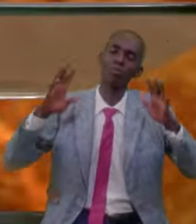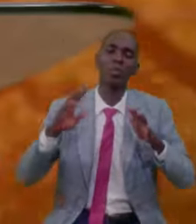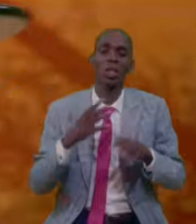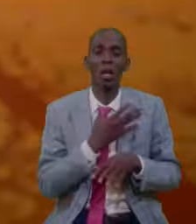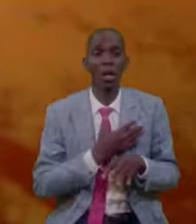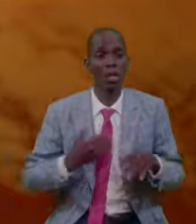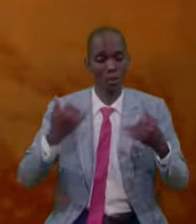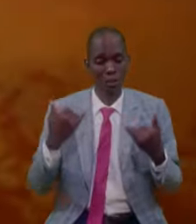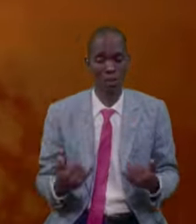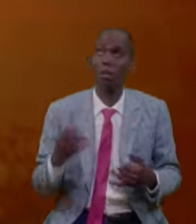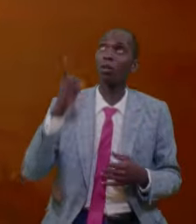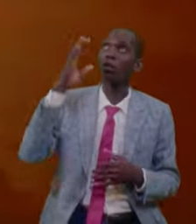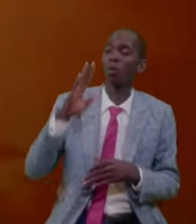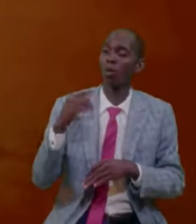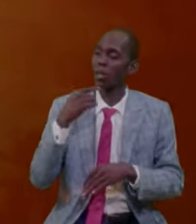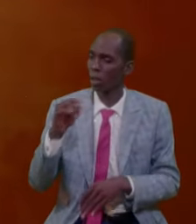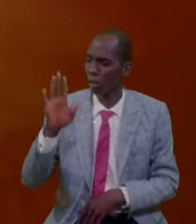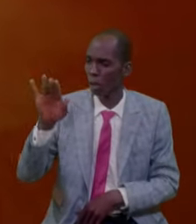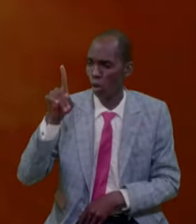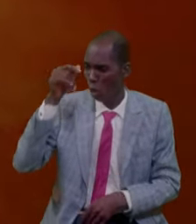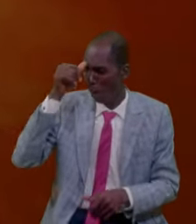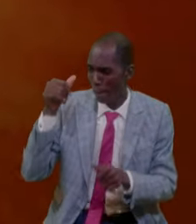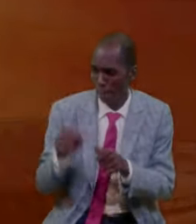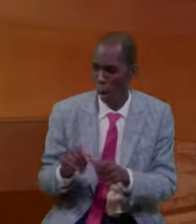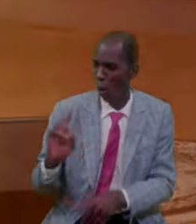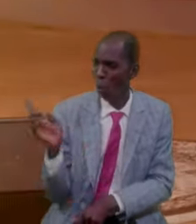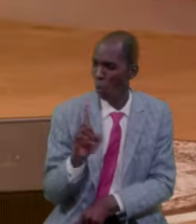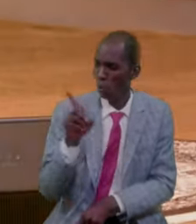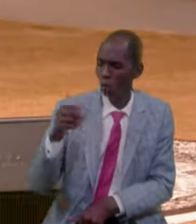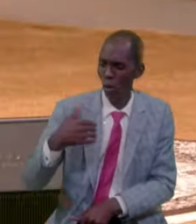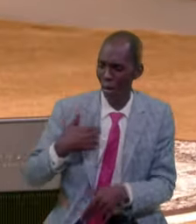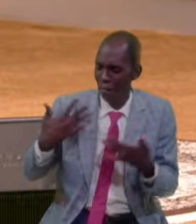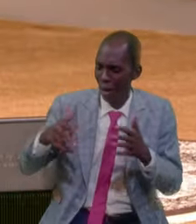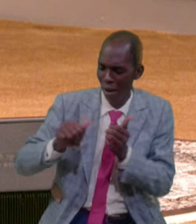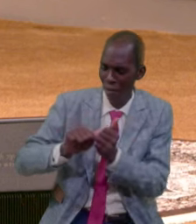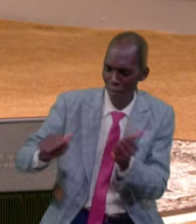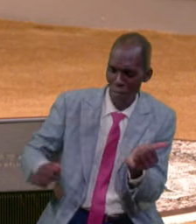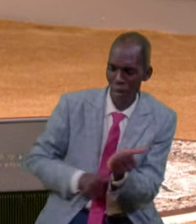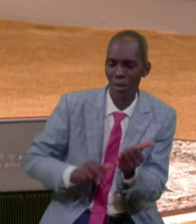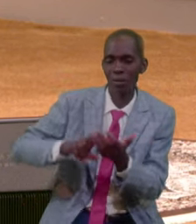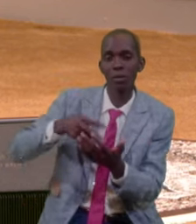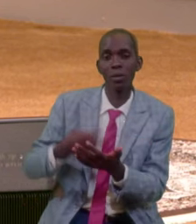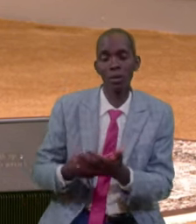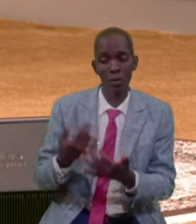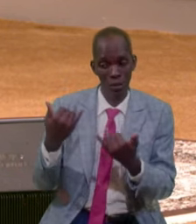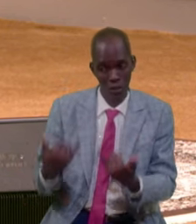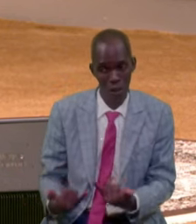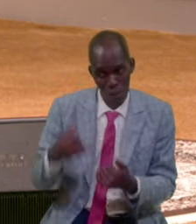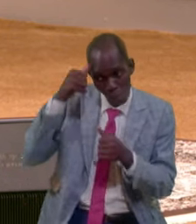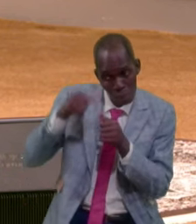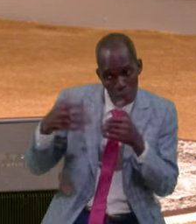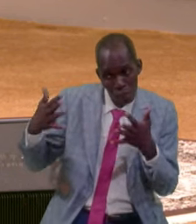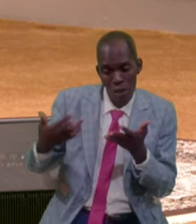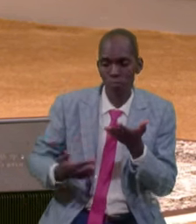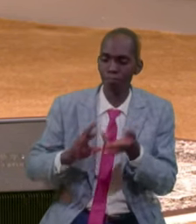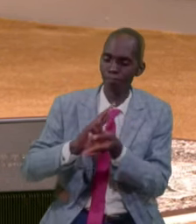remember where thou hast fallen. And then it says, repent and do the first works,